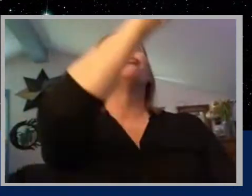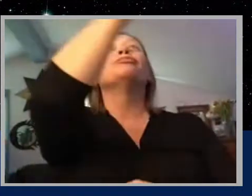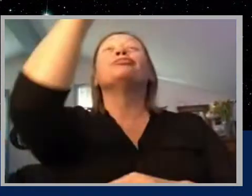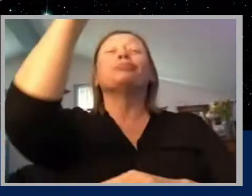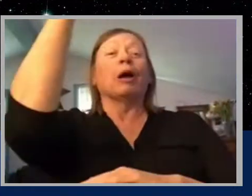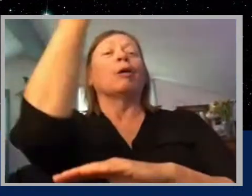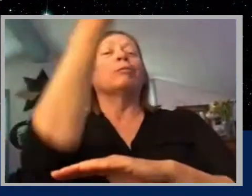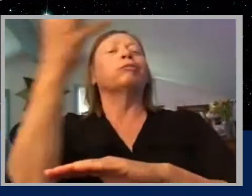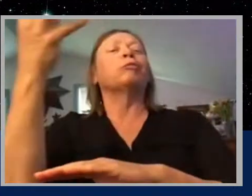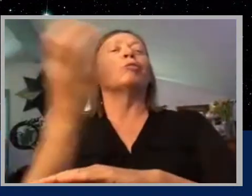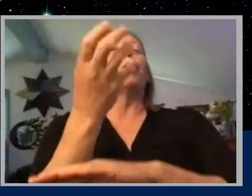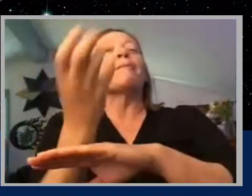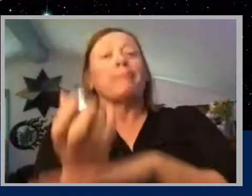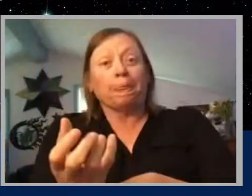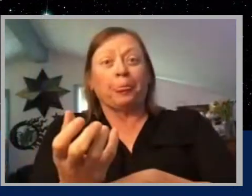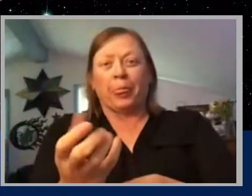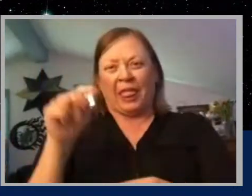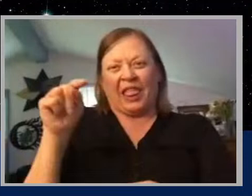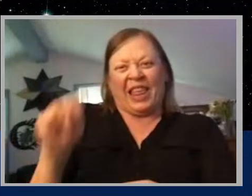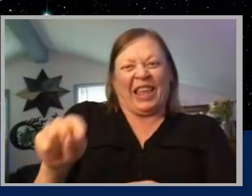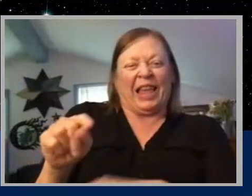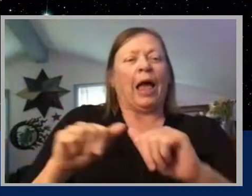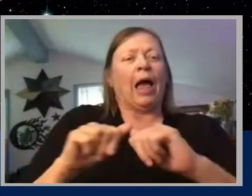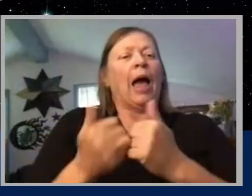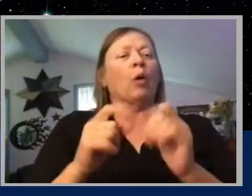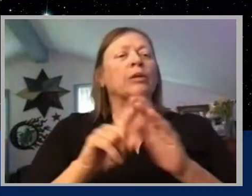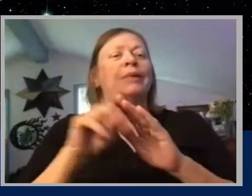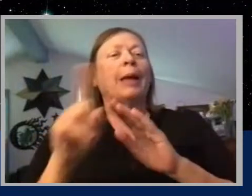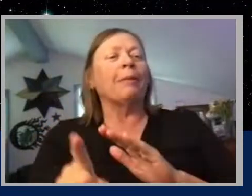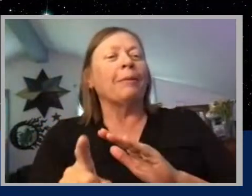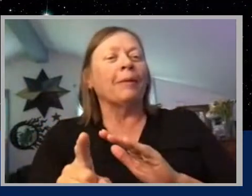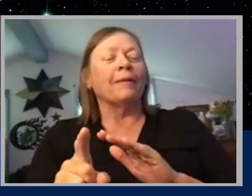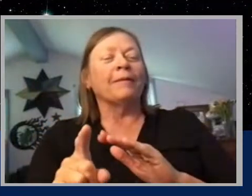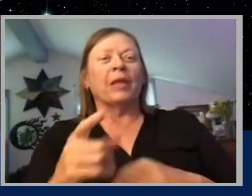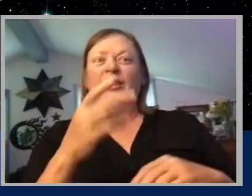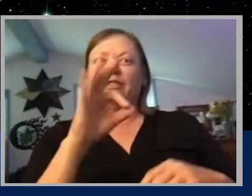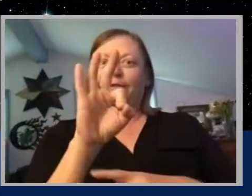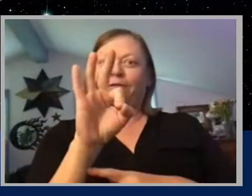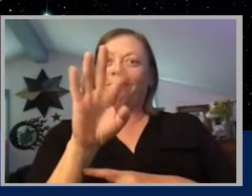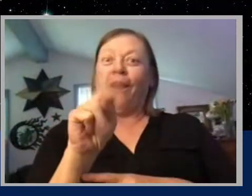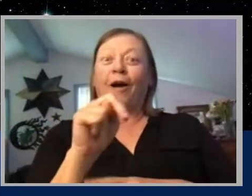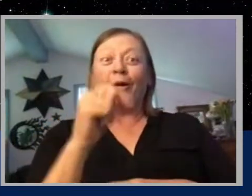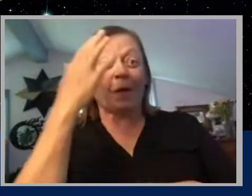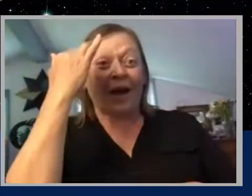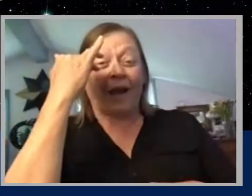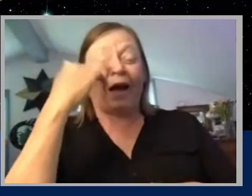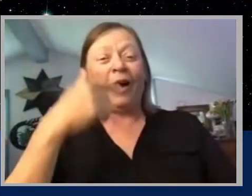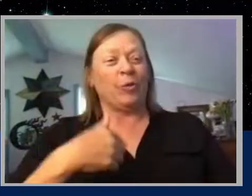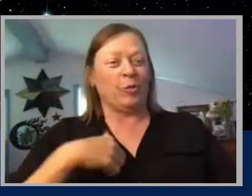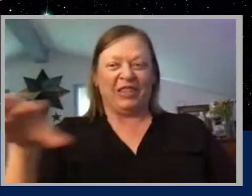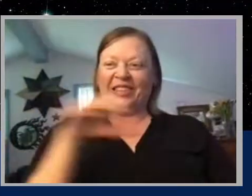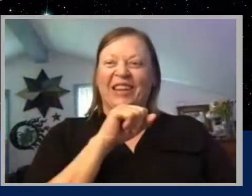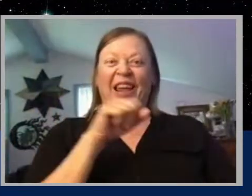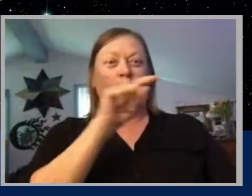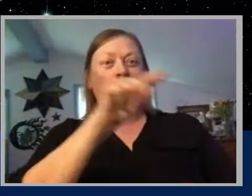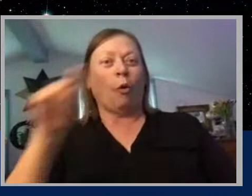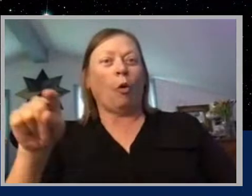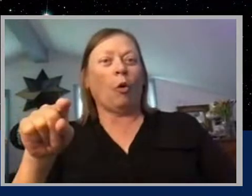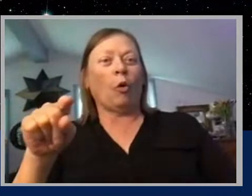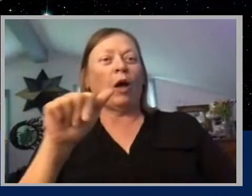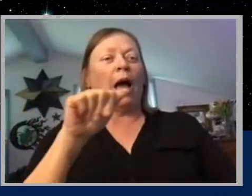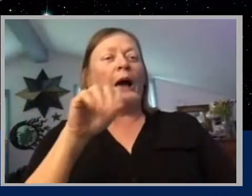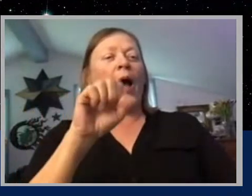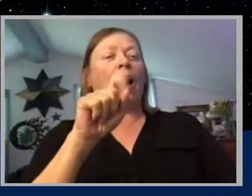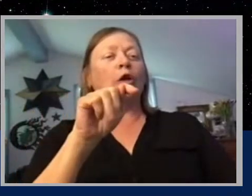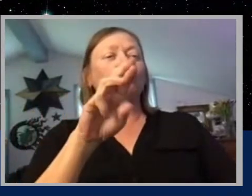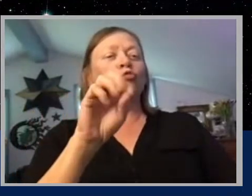be able to be part of that. Let's put it that way. We actually get to take them out in the ocean with the Navy and do actually simulated splashdowns and